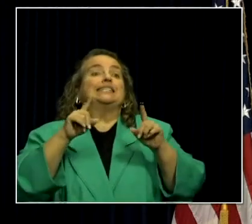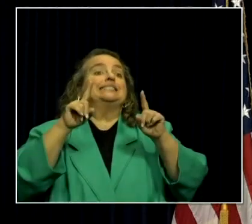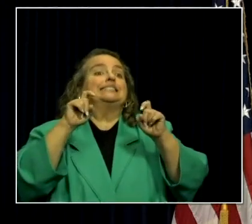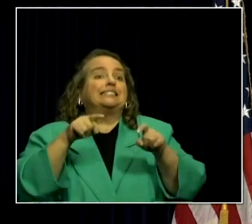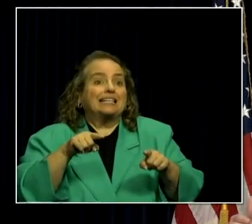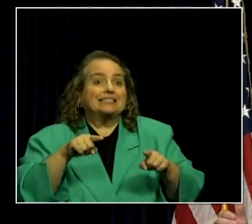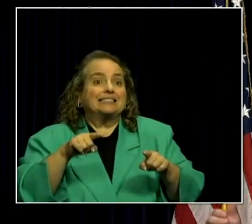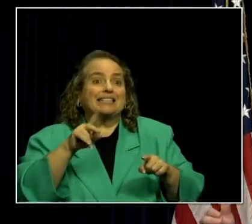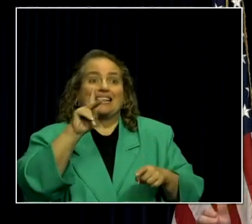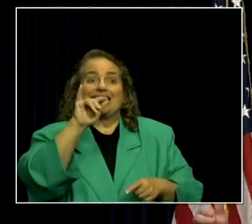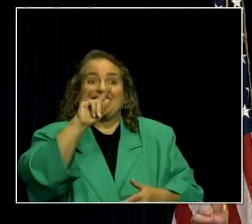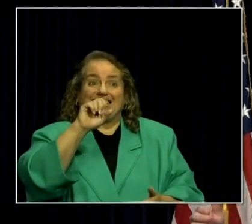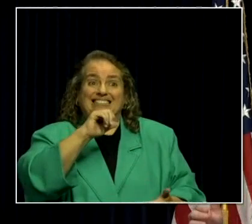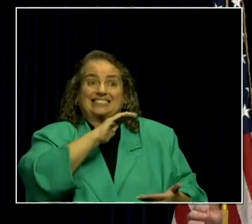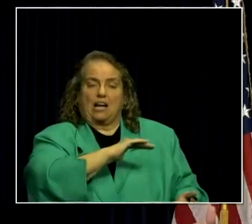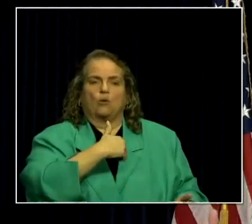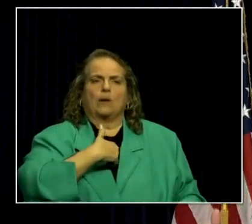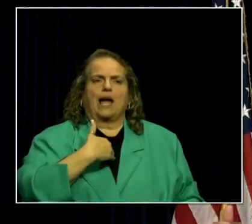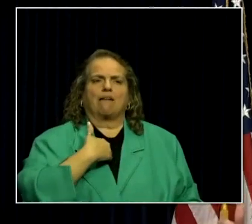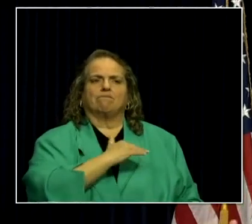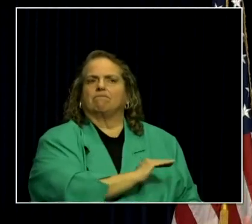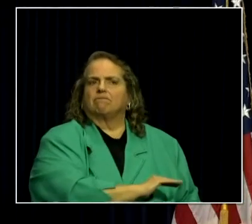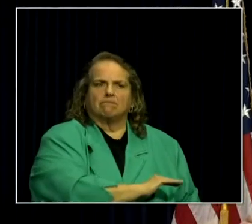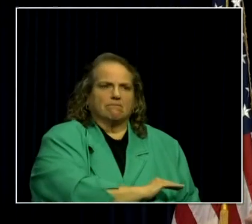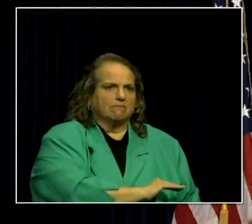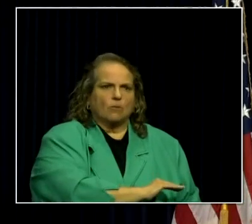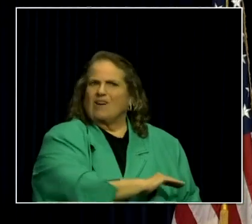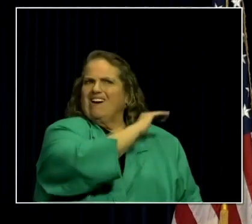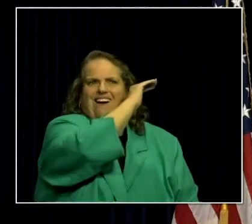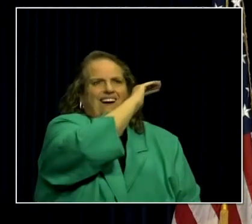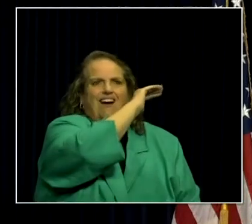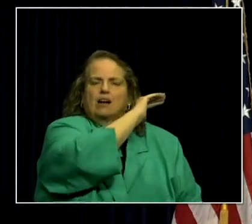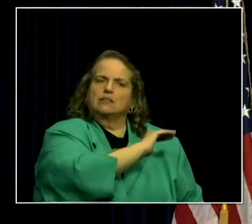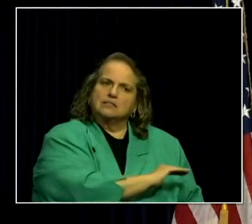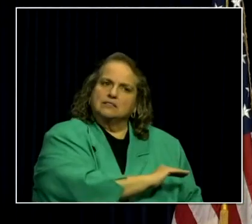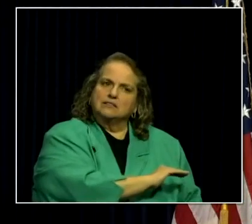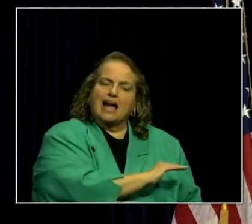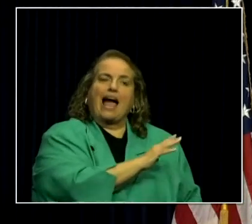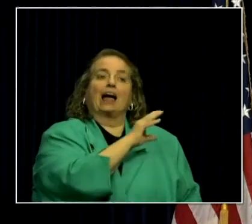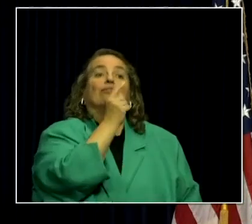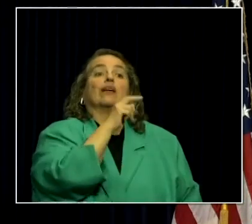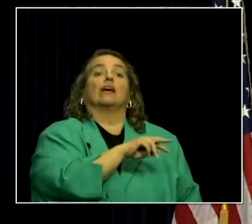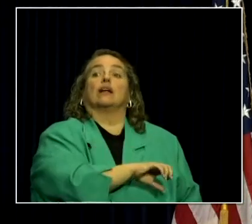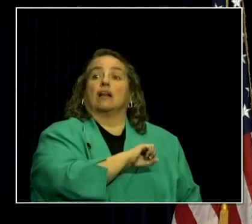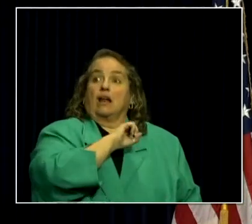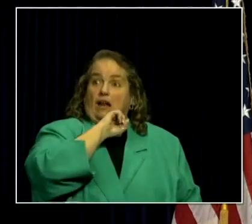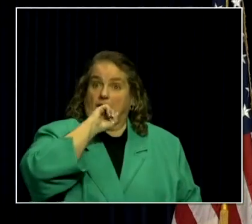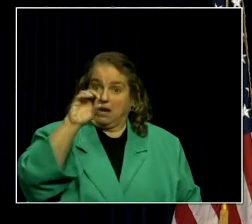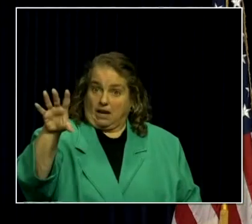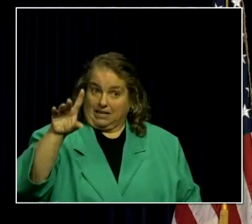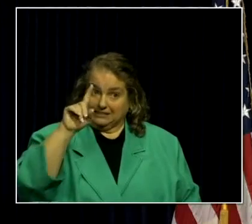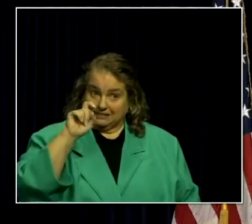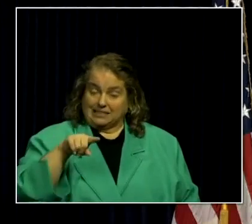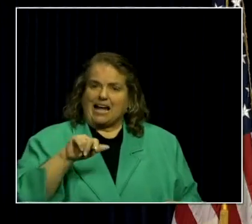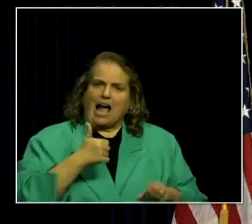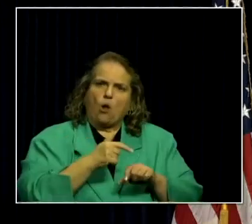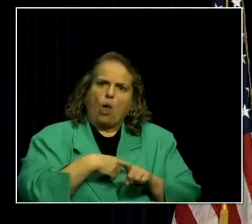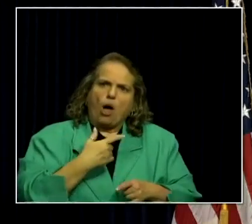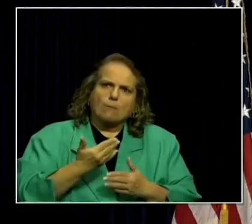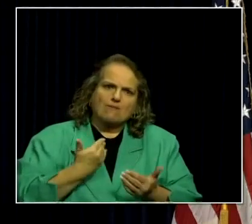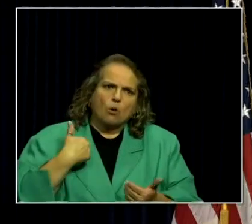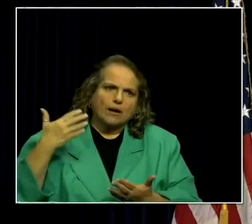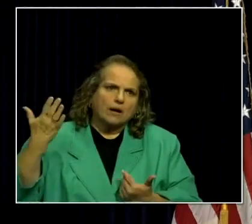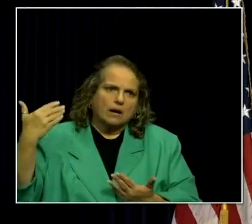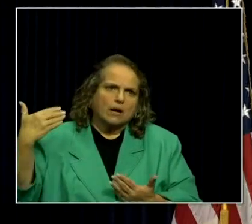period. And then our second limitation is how long it takes for them to come back. So to go through the process, to give